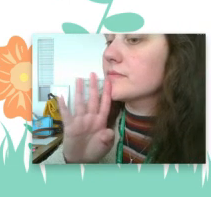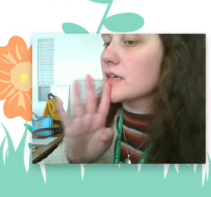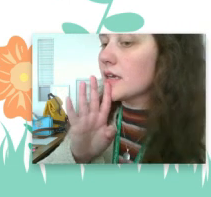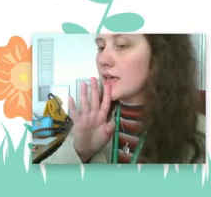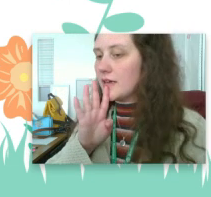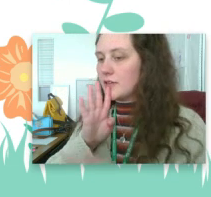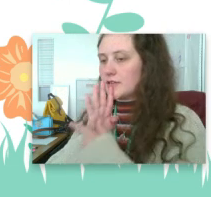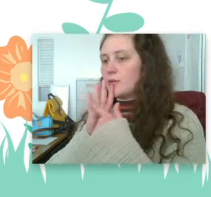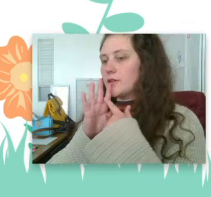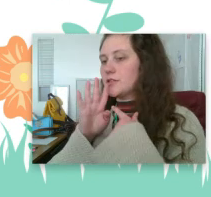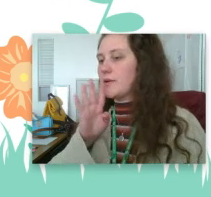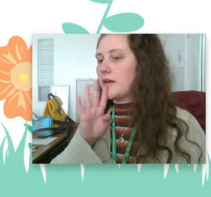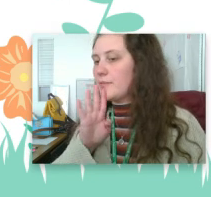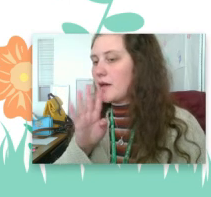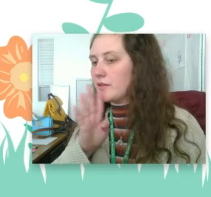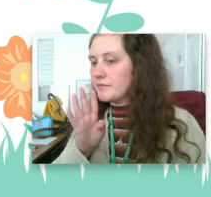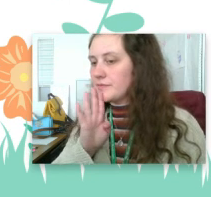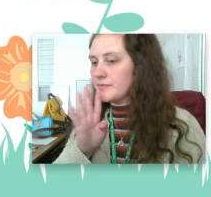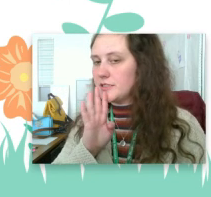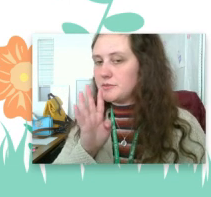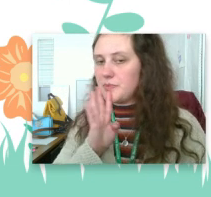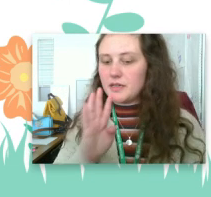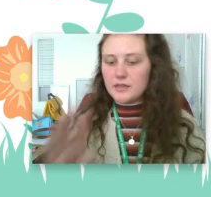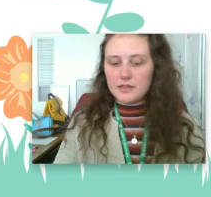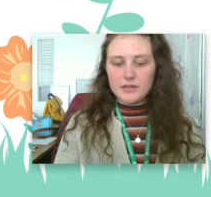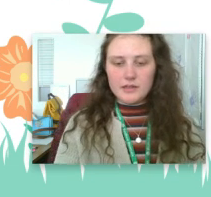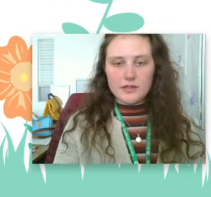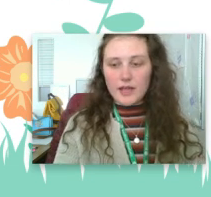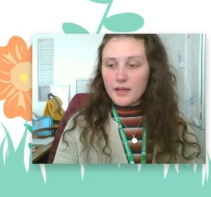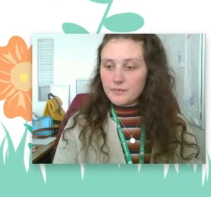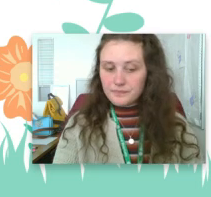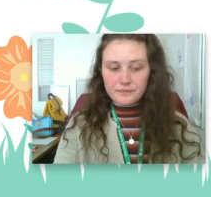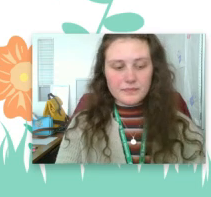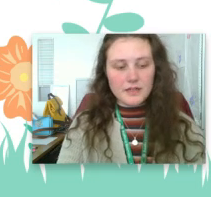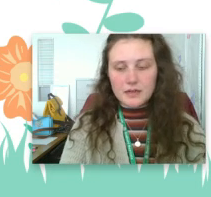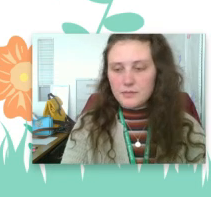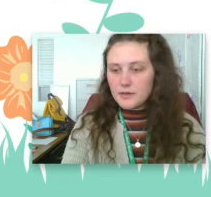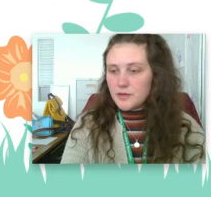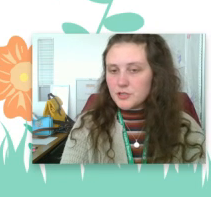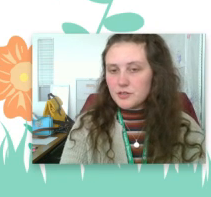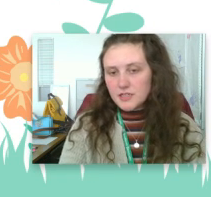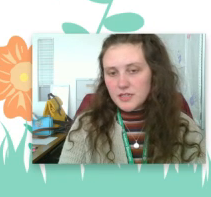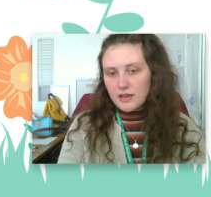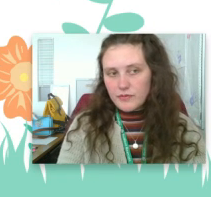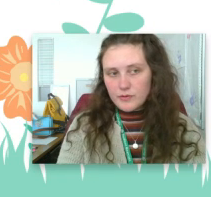bent, and it looks like words coming out of your mouth. Speak, okay?